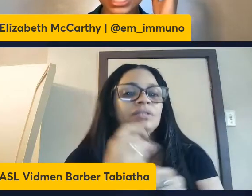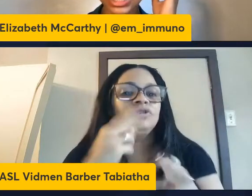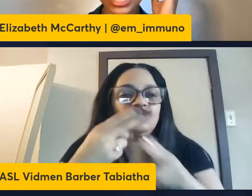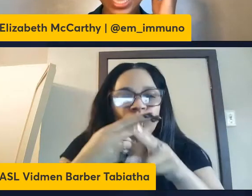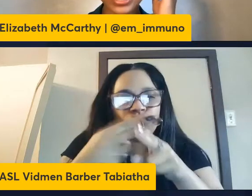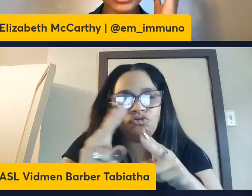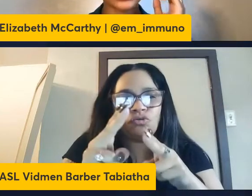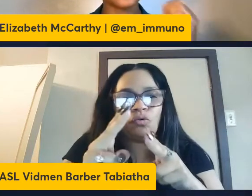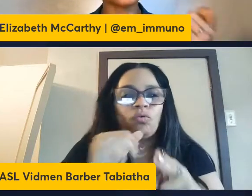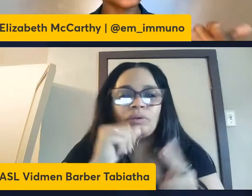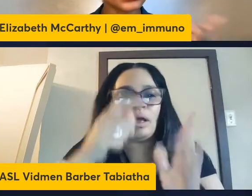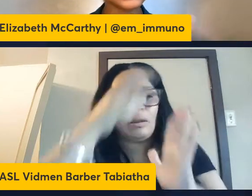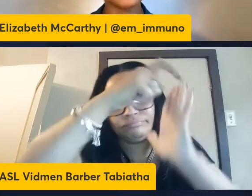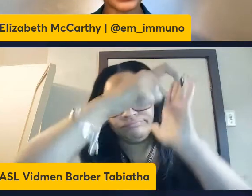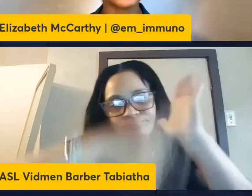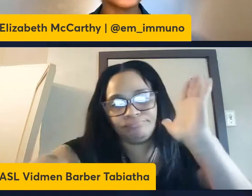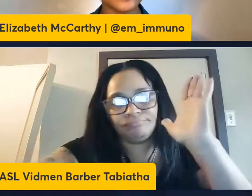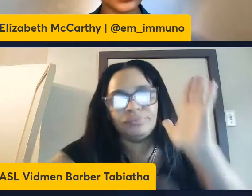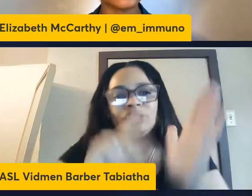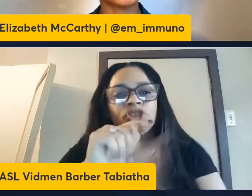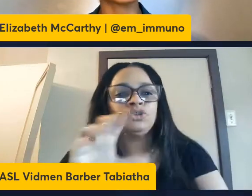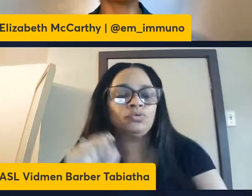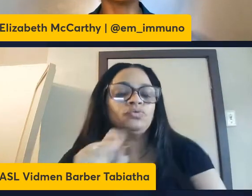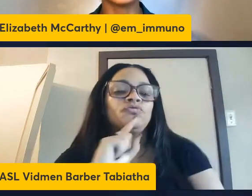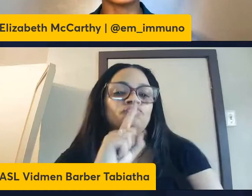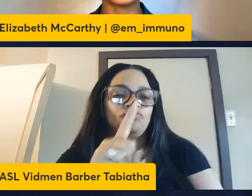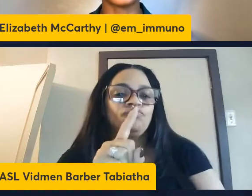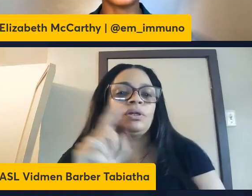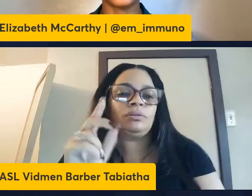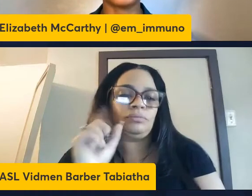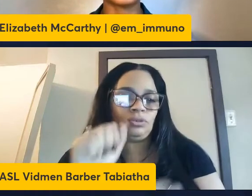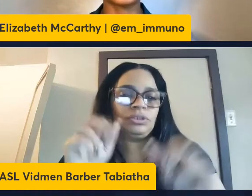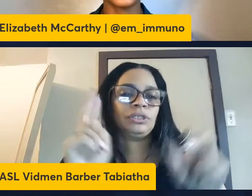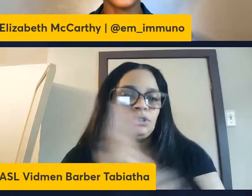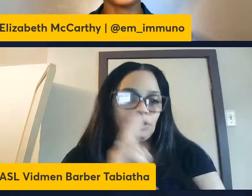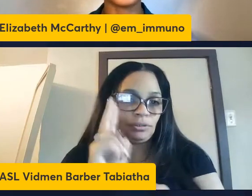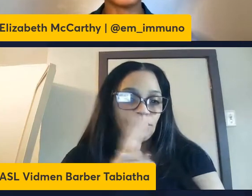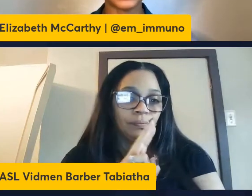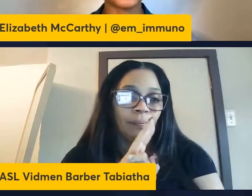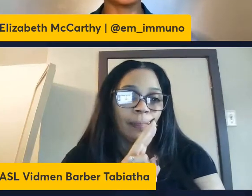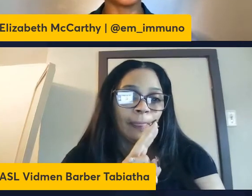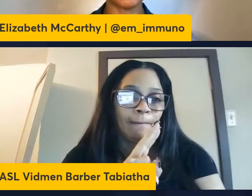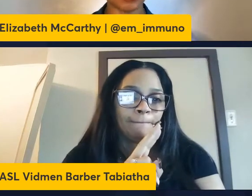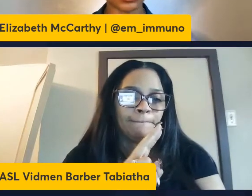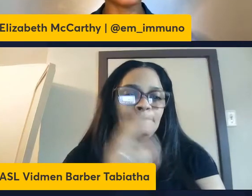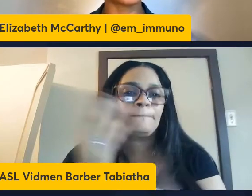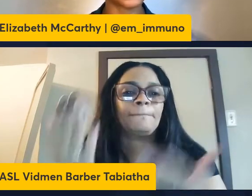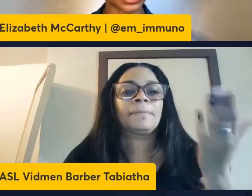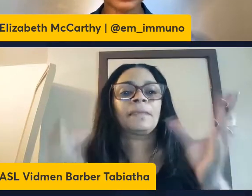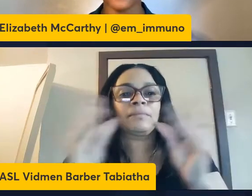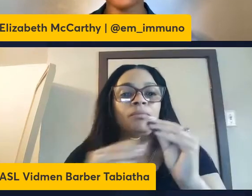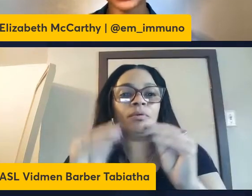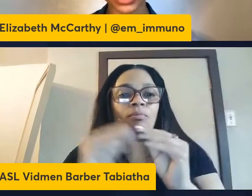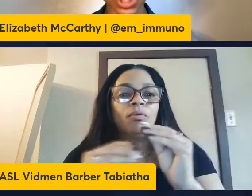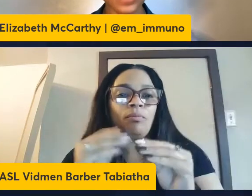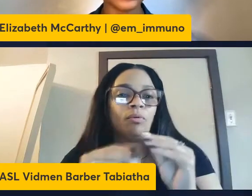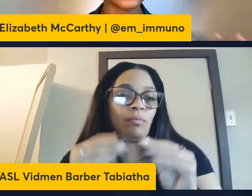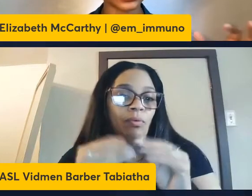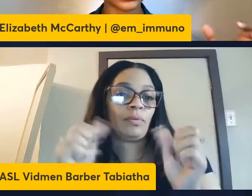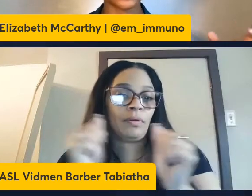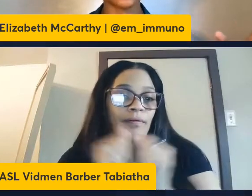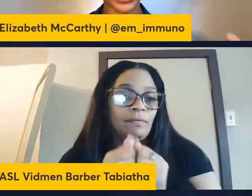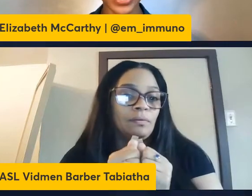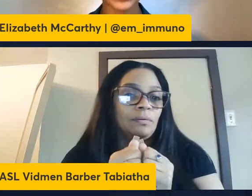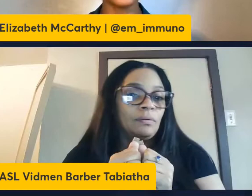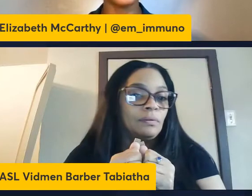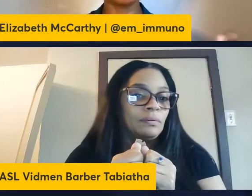add is just that these are tools that are really useful for, I think, as someone is really becoming more and more of a mature bioinformatician, they're